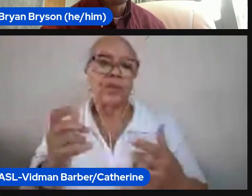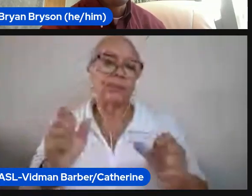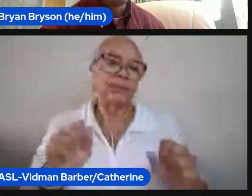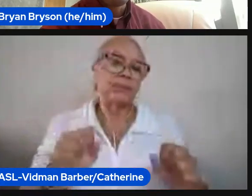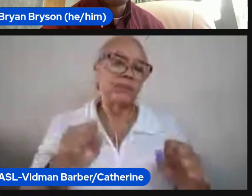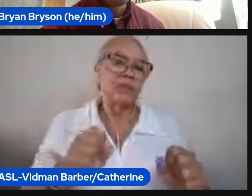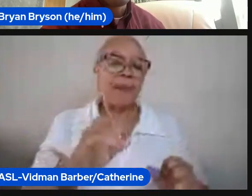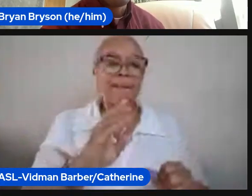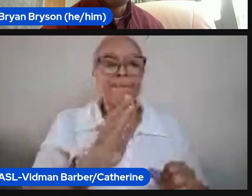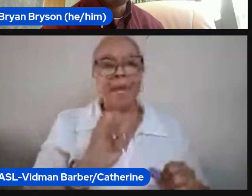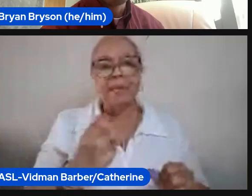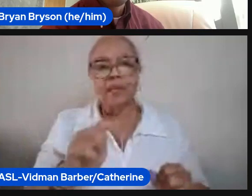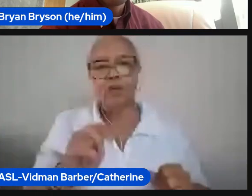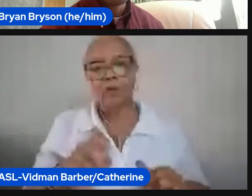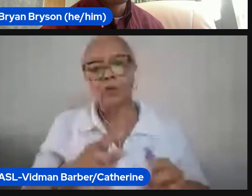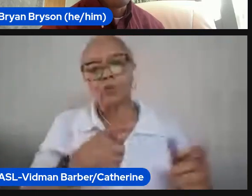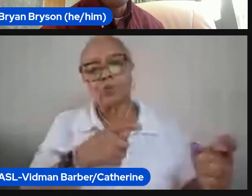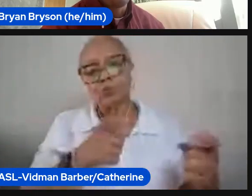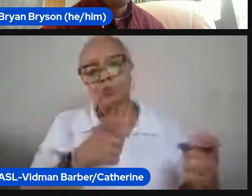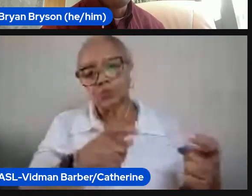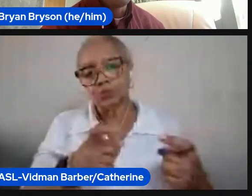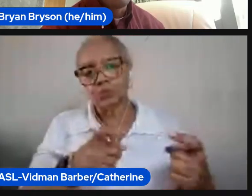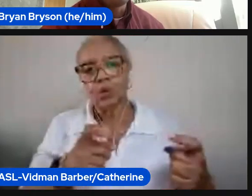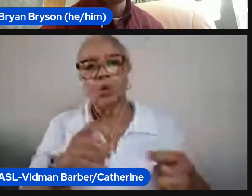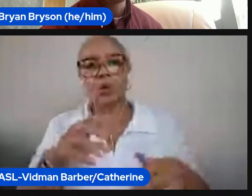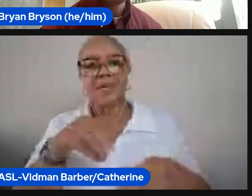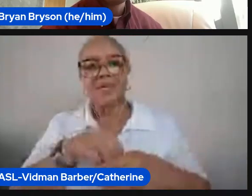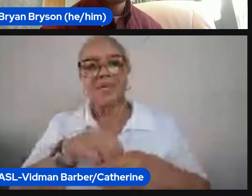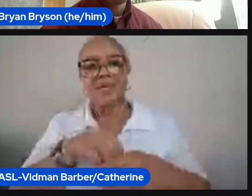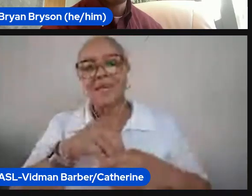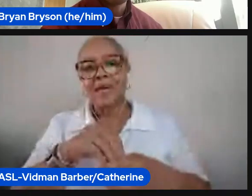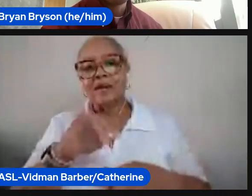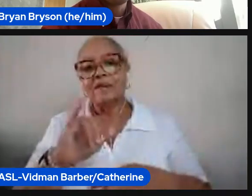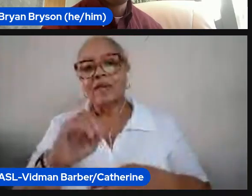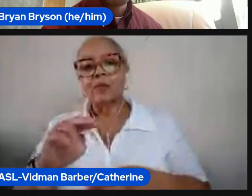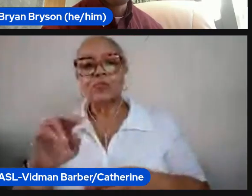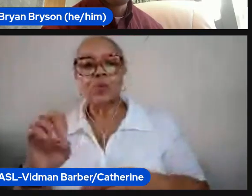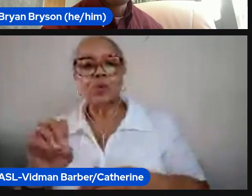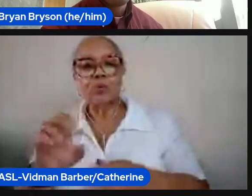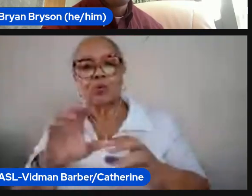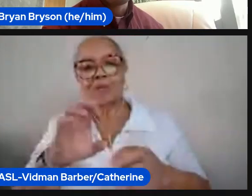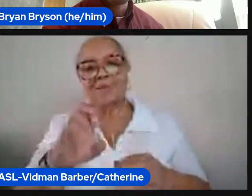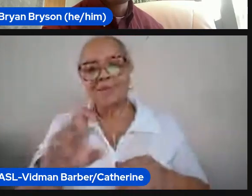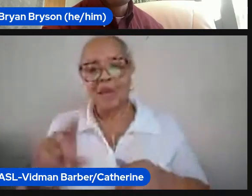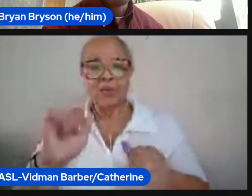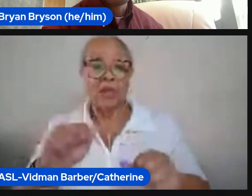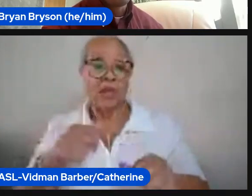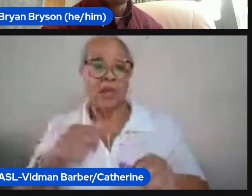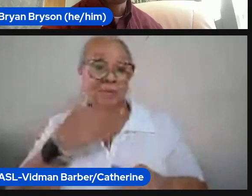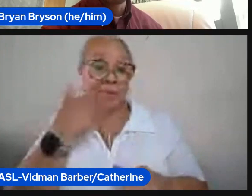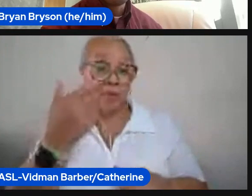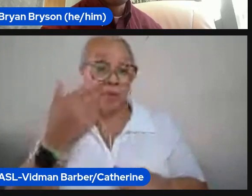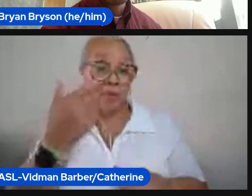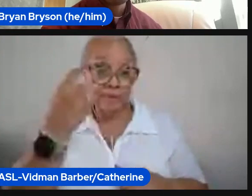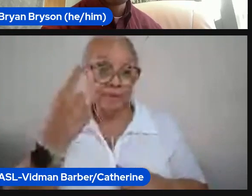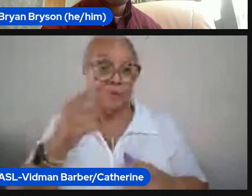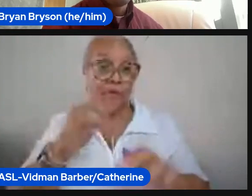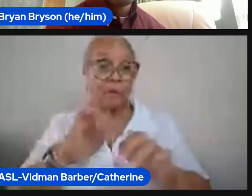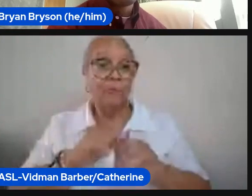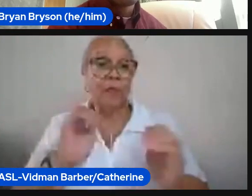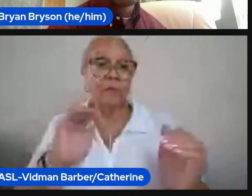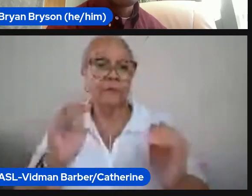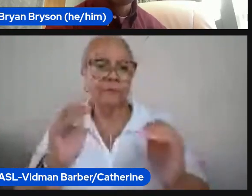bacterial control inside of immune cells. Can we better understand how to